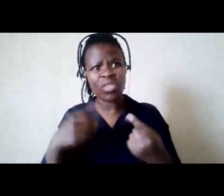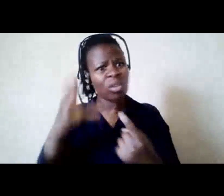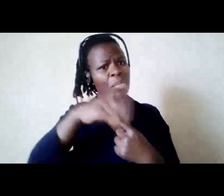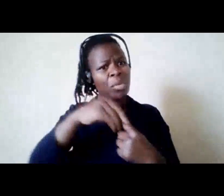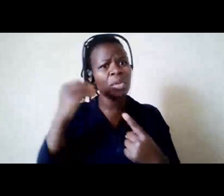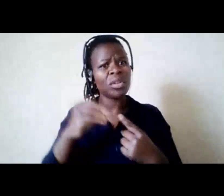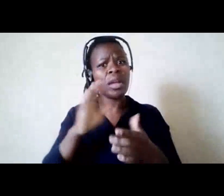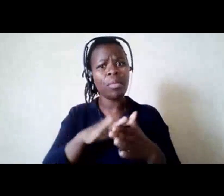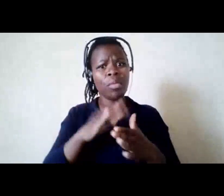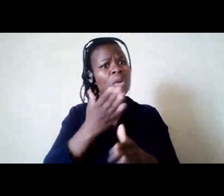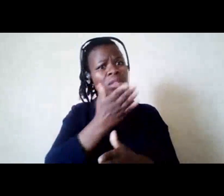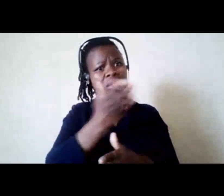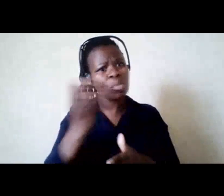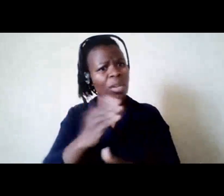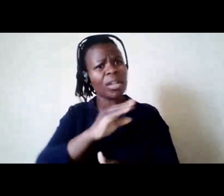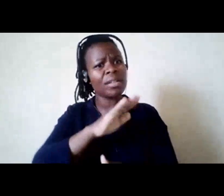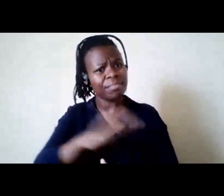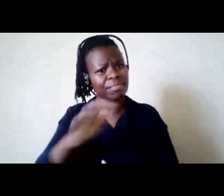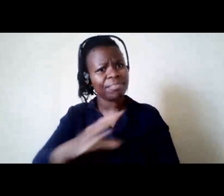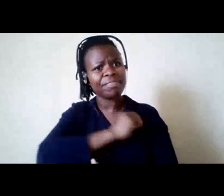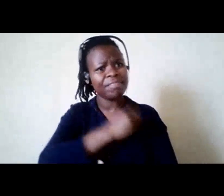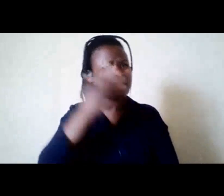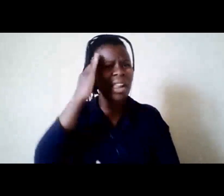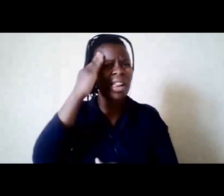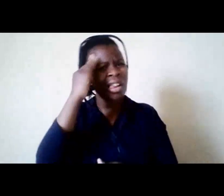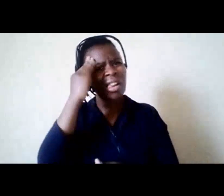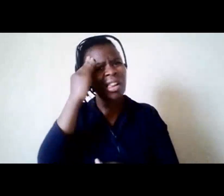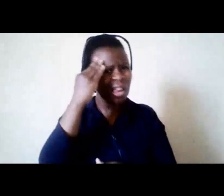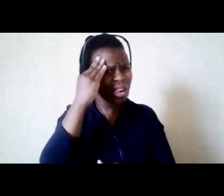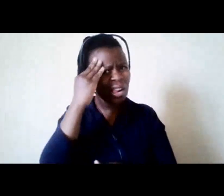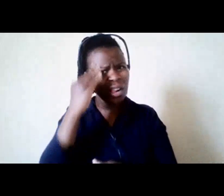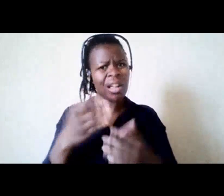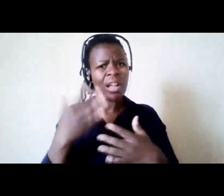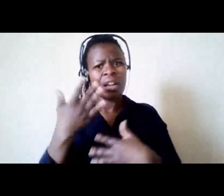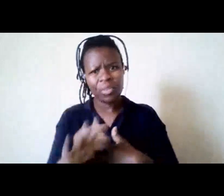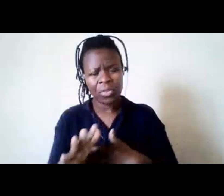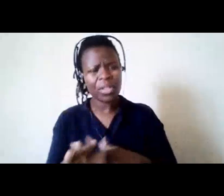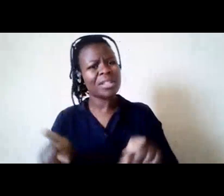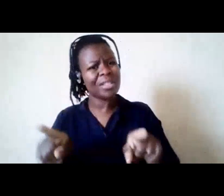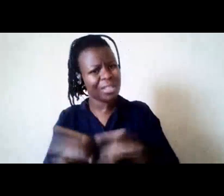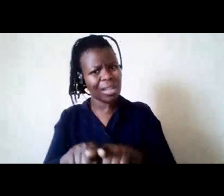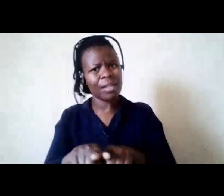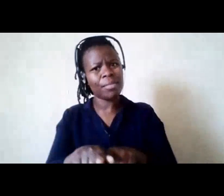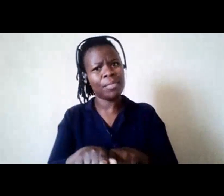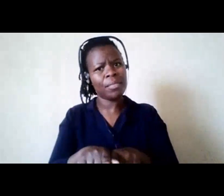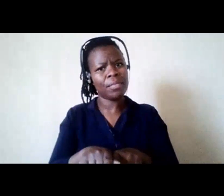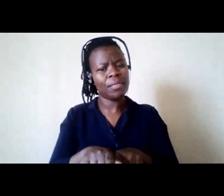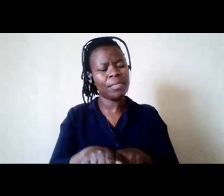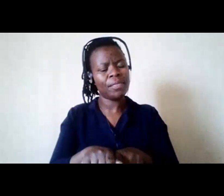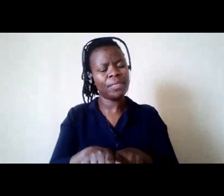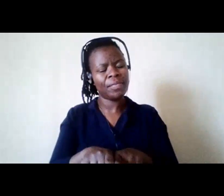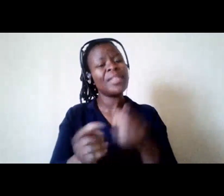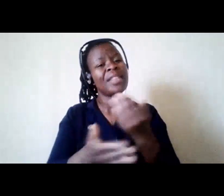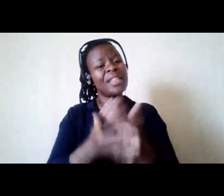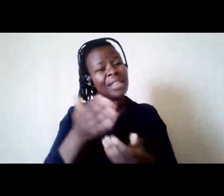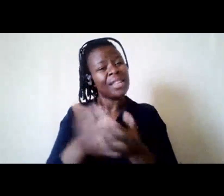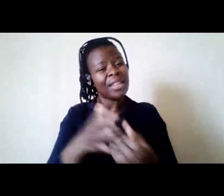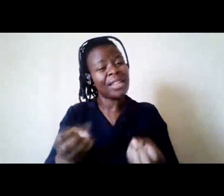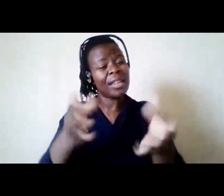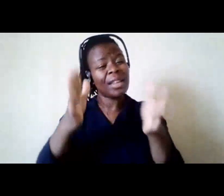not valued because they're not productive citizens, etc., and so on. And that is why caregivers aren't valued either,